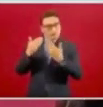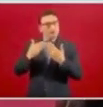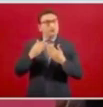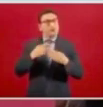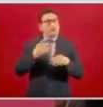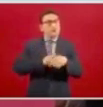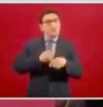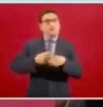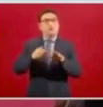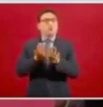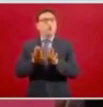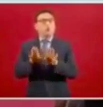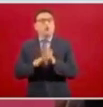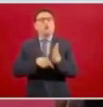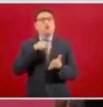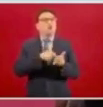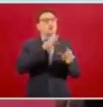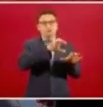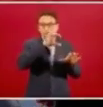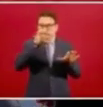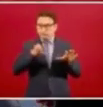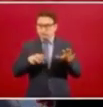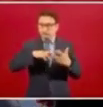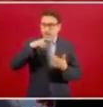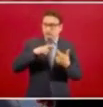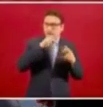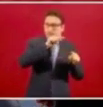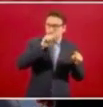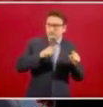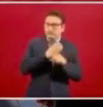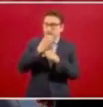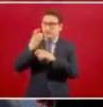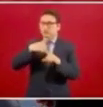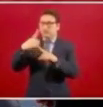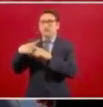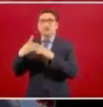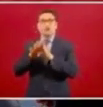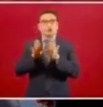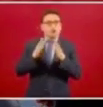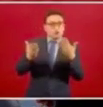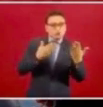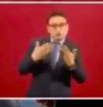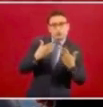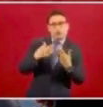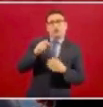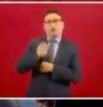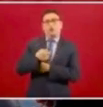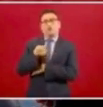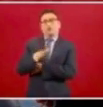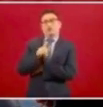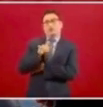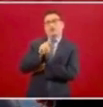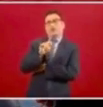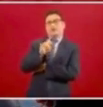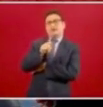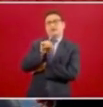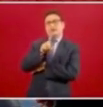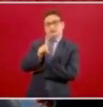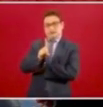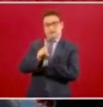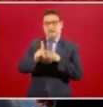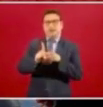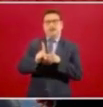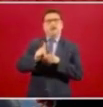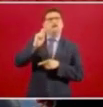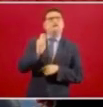In order to be able to compare how the disease is actually behaving within different states, we need a measurement which